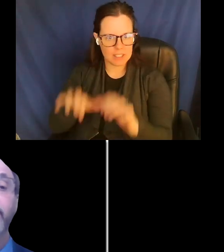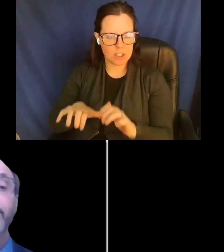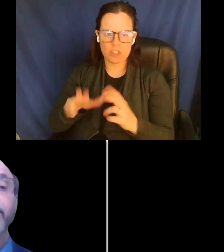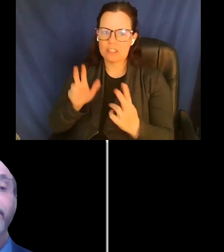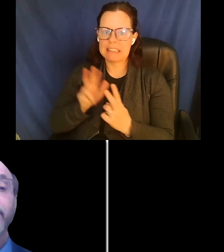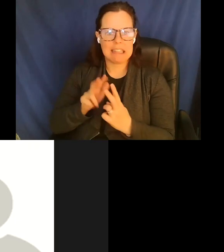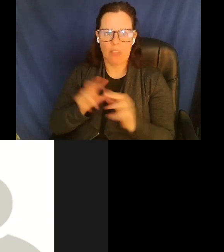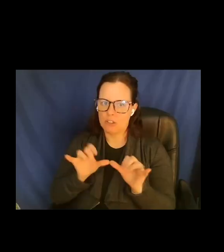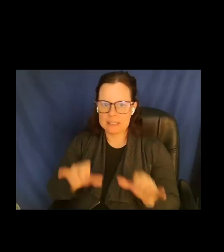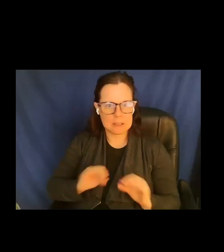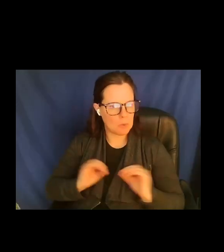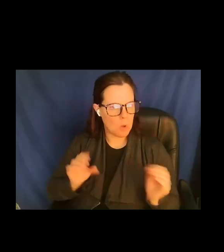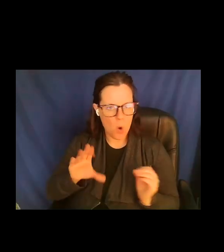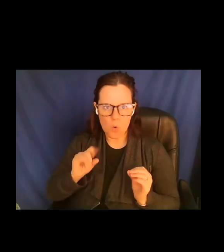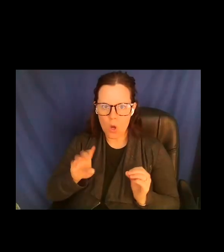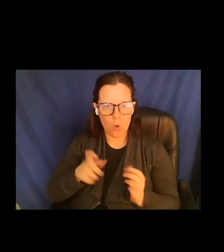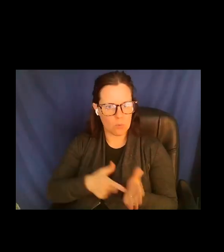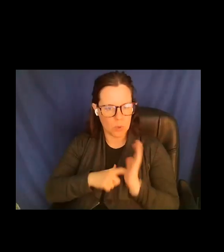system.